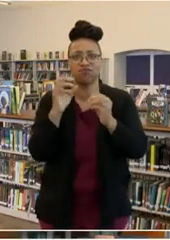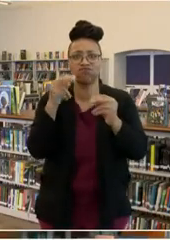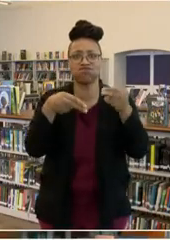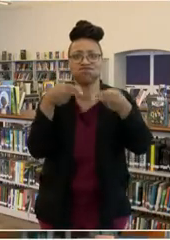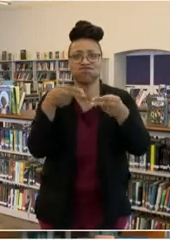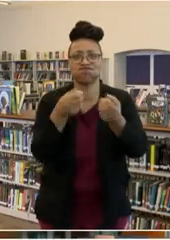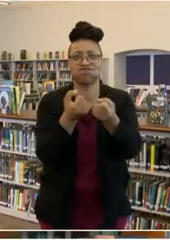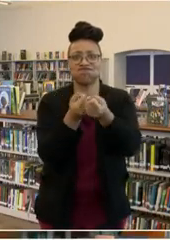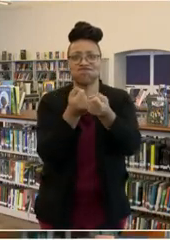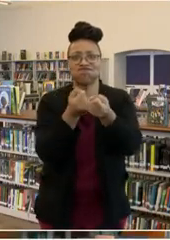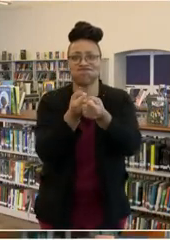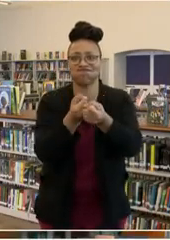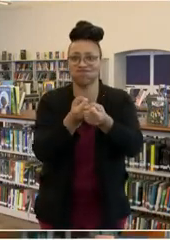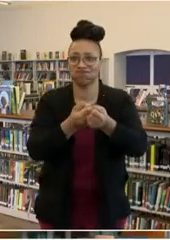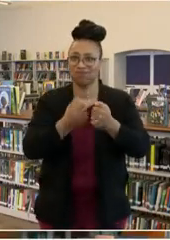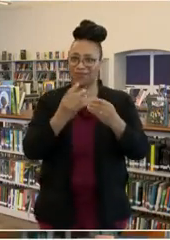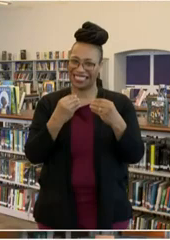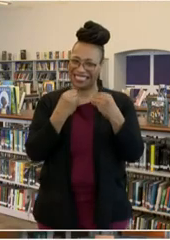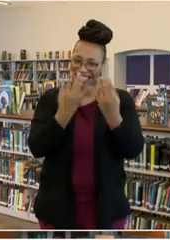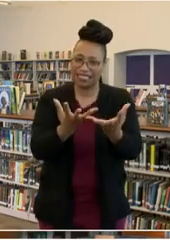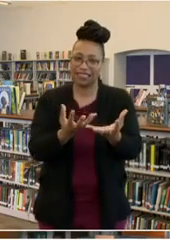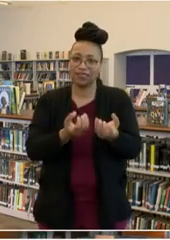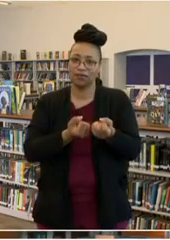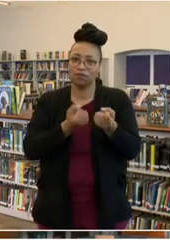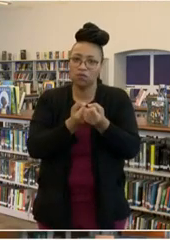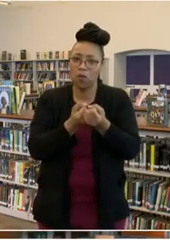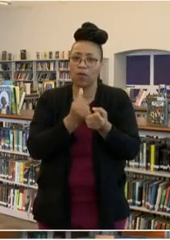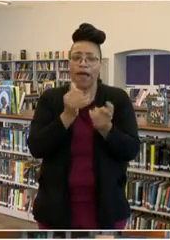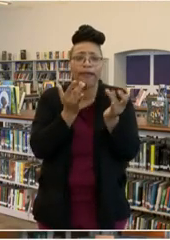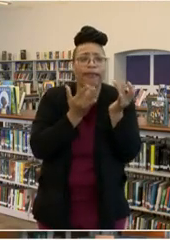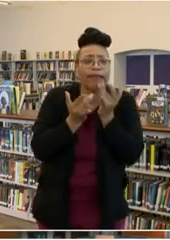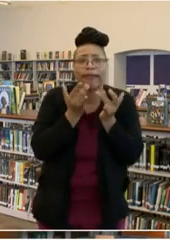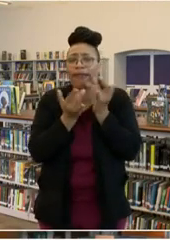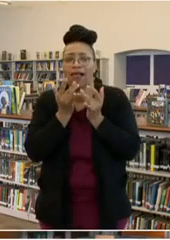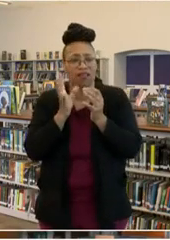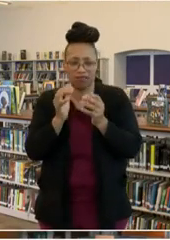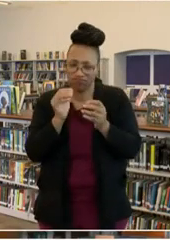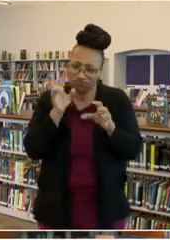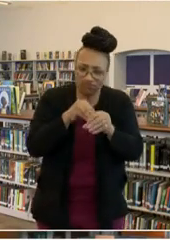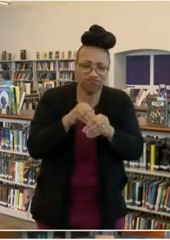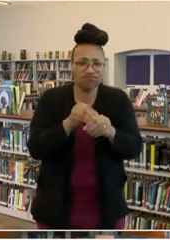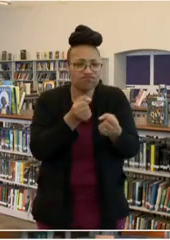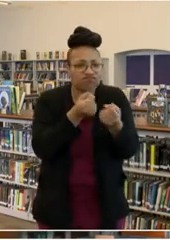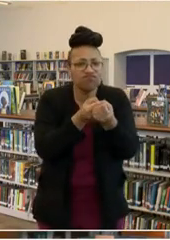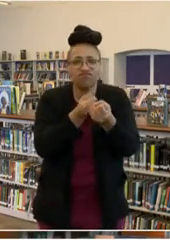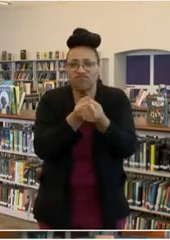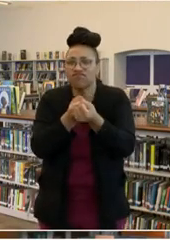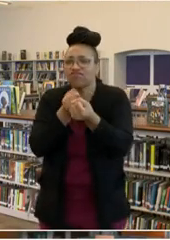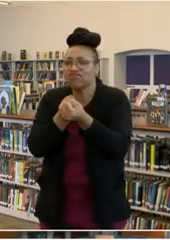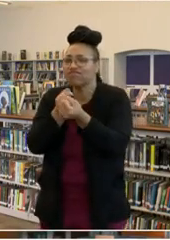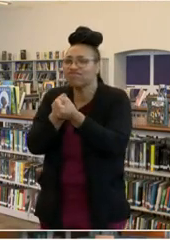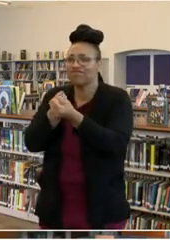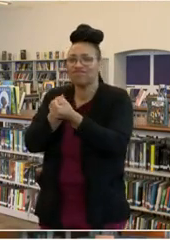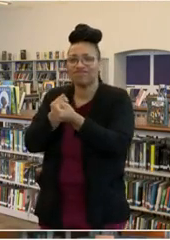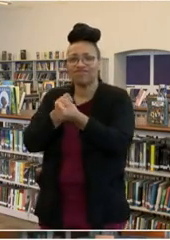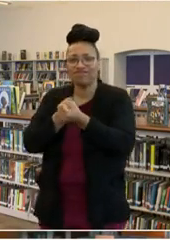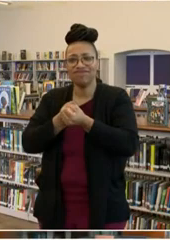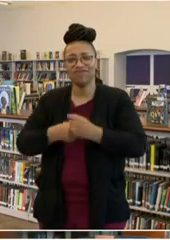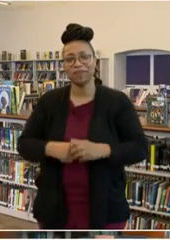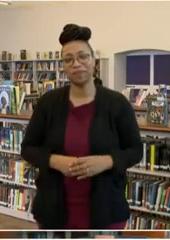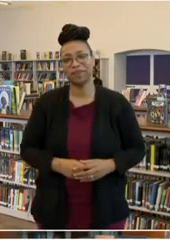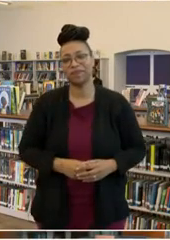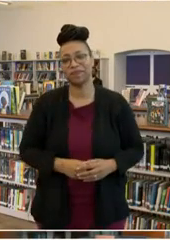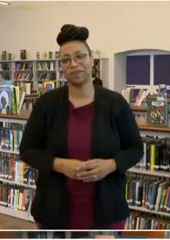want to ensure that it's done with a level of quality. And so that is what high impact tutoring it is. It occurs multiple days a week inside of our schools.